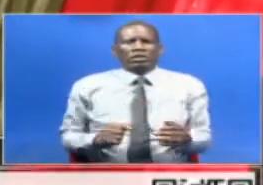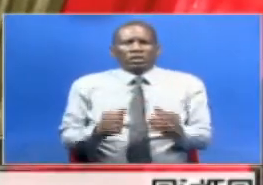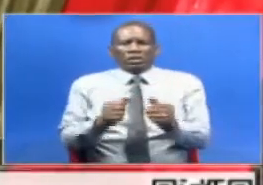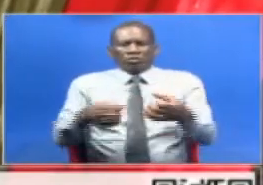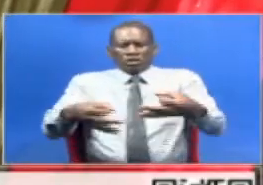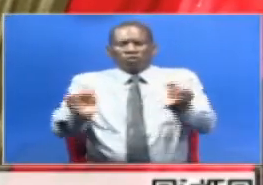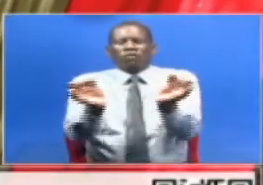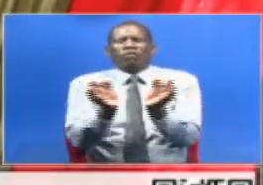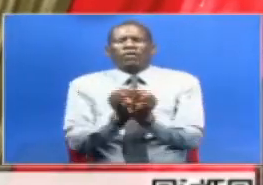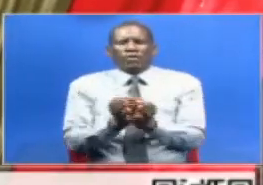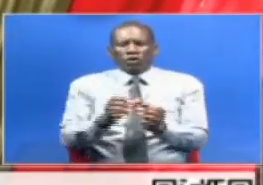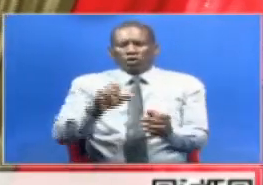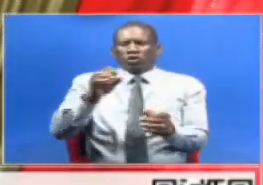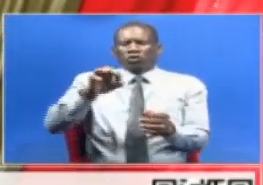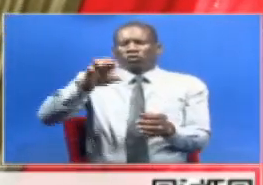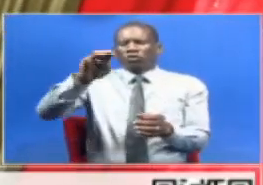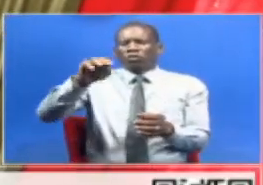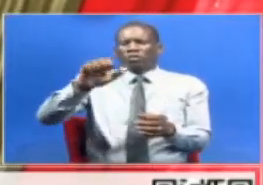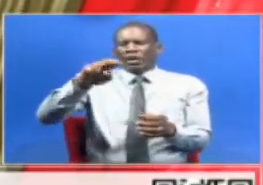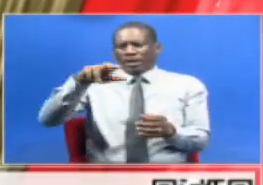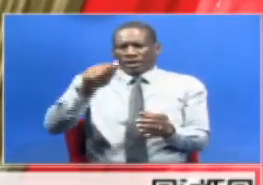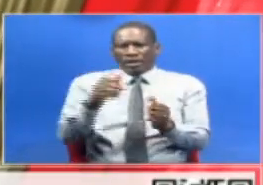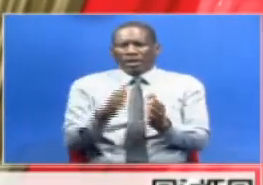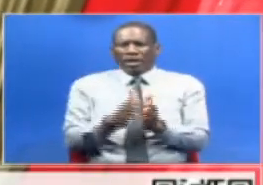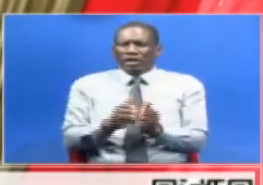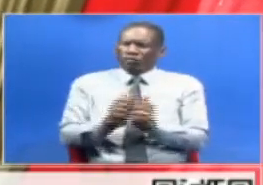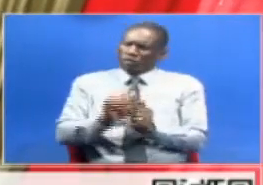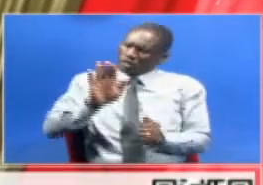family of Maina Njenga and with him